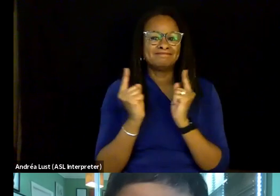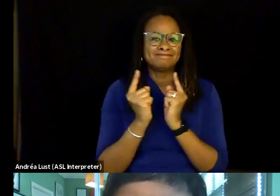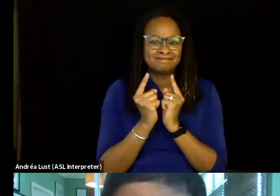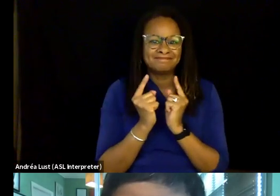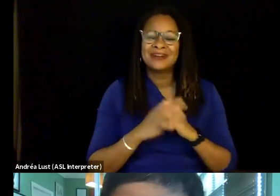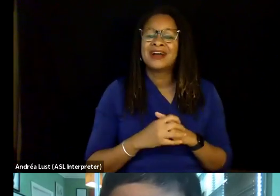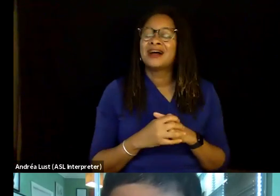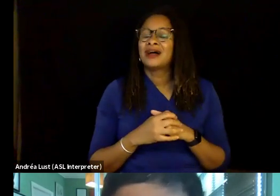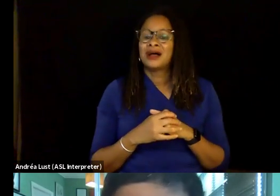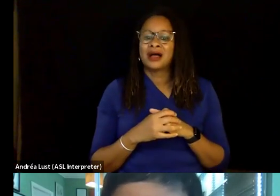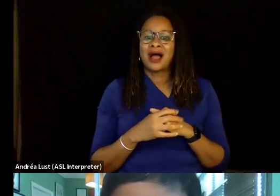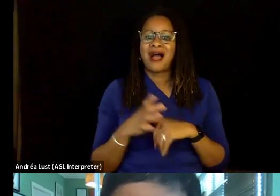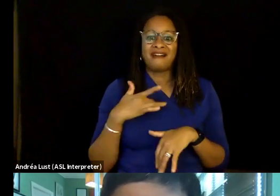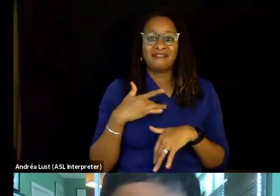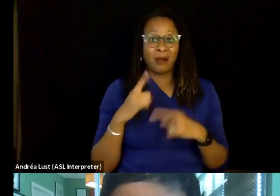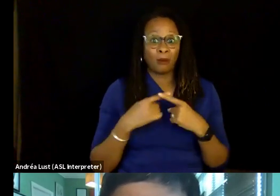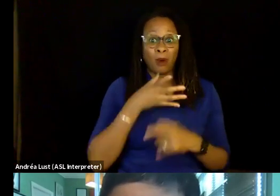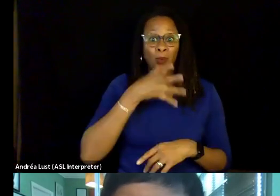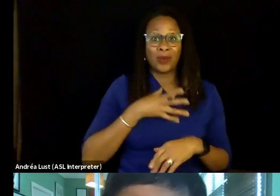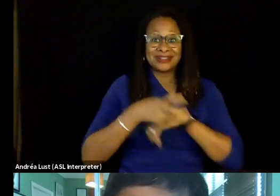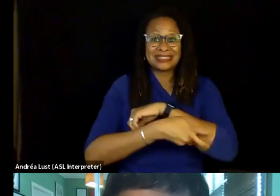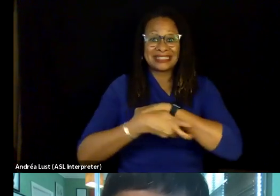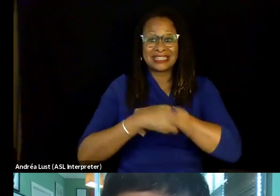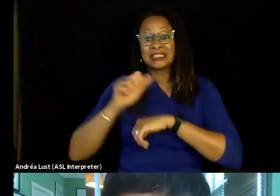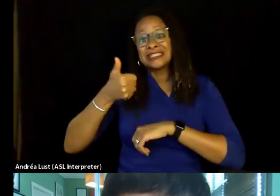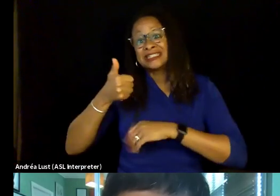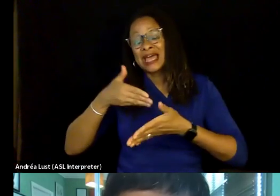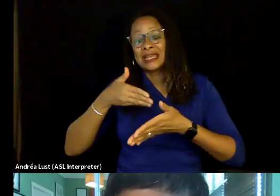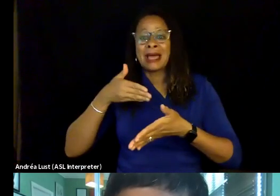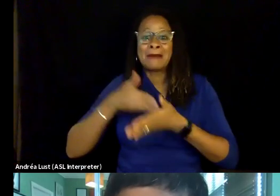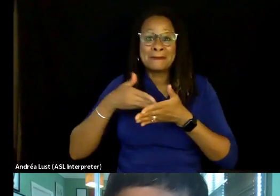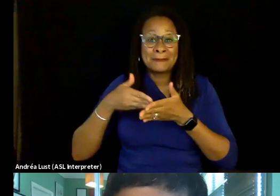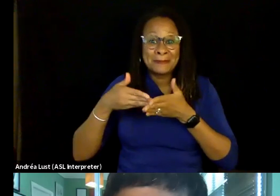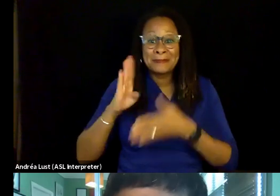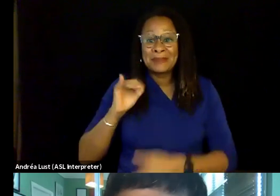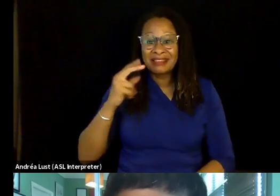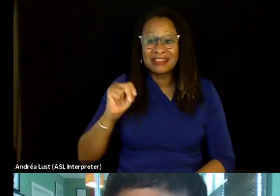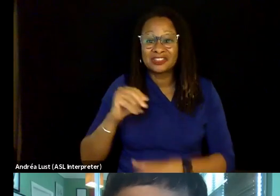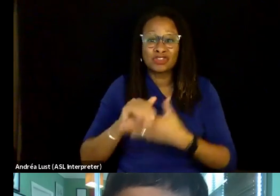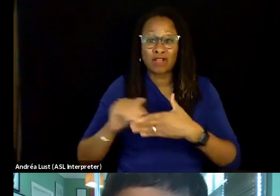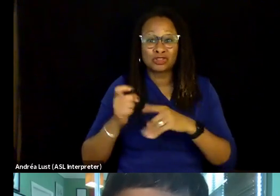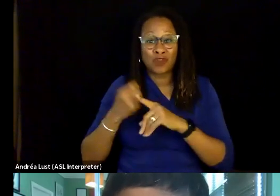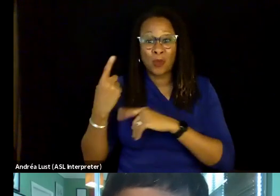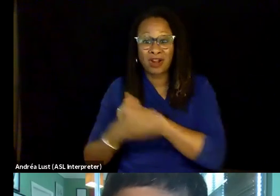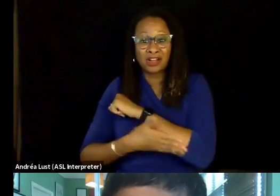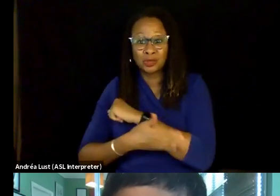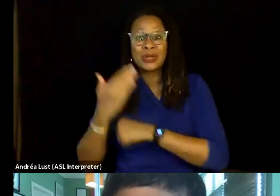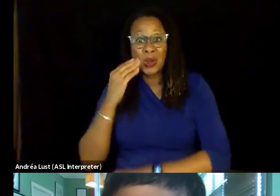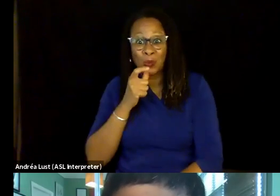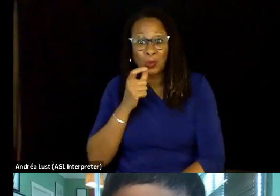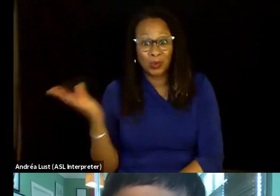felt that it, when a woman steals $10 billion from the coffers of a country, we know who that woman